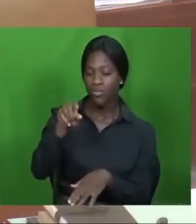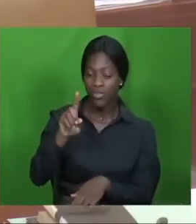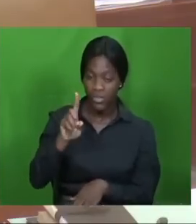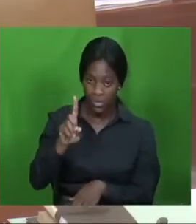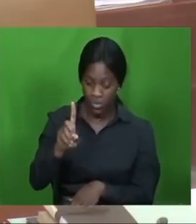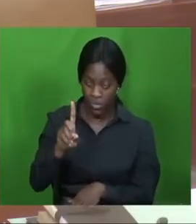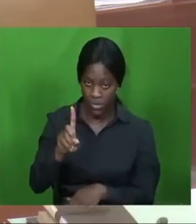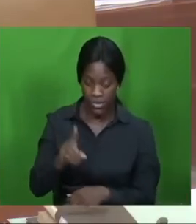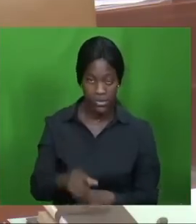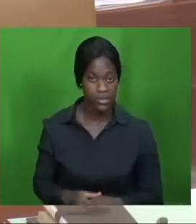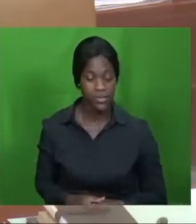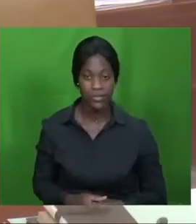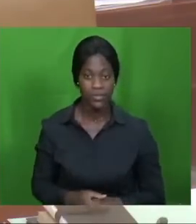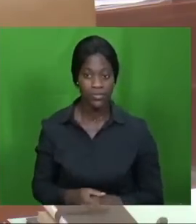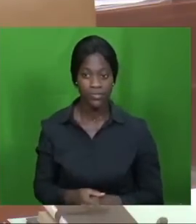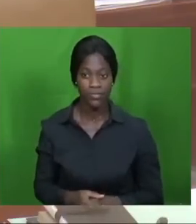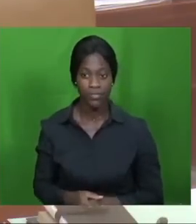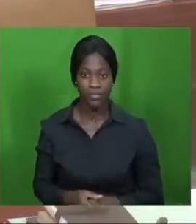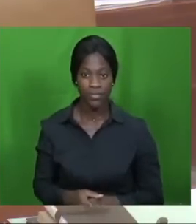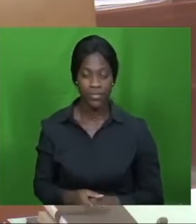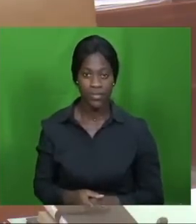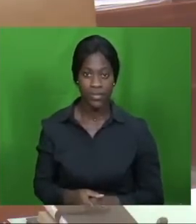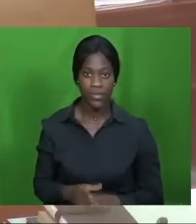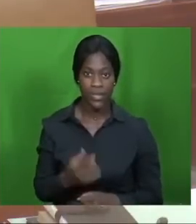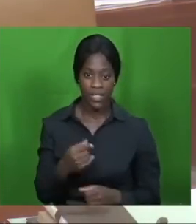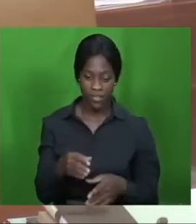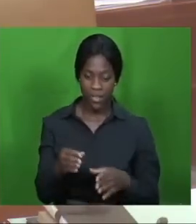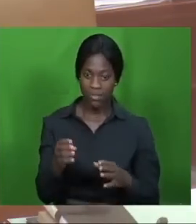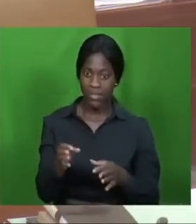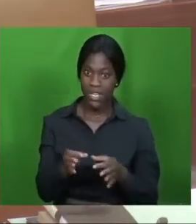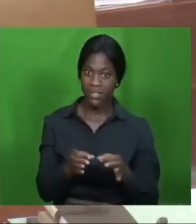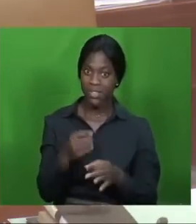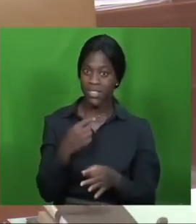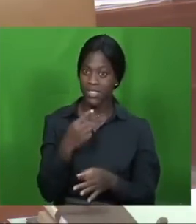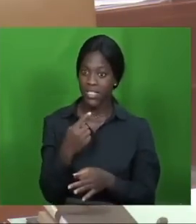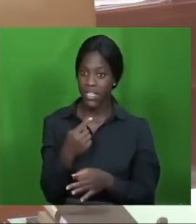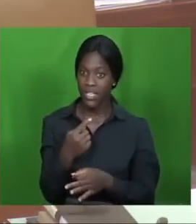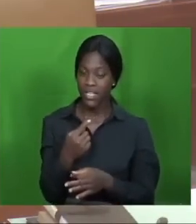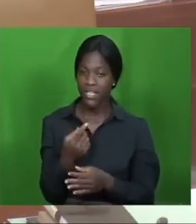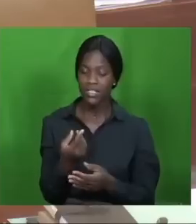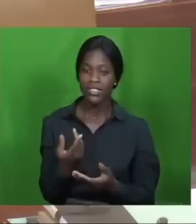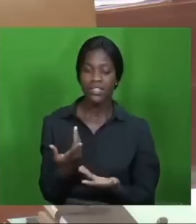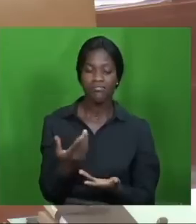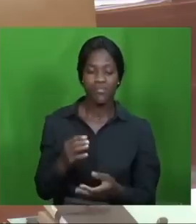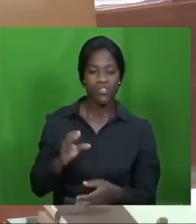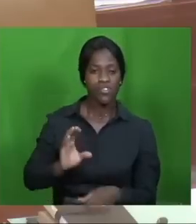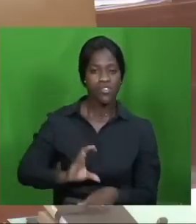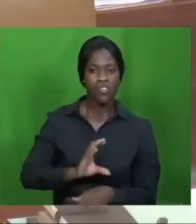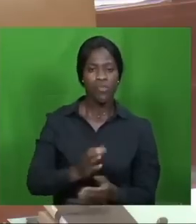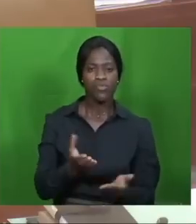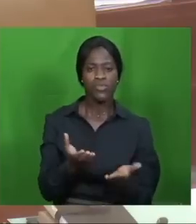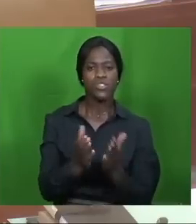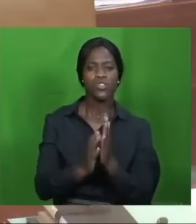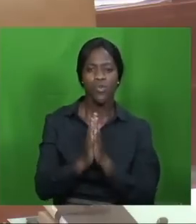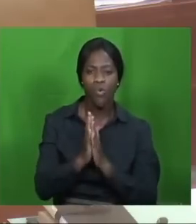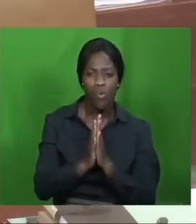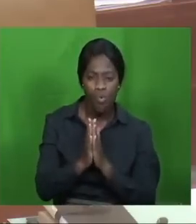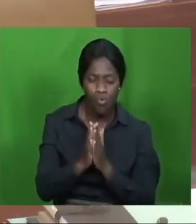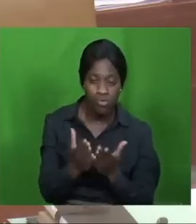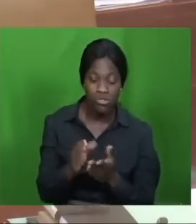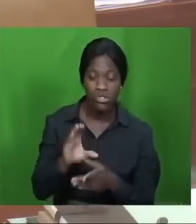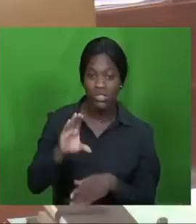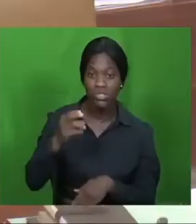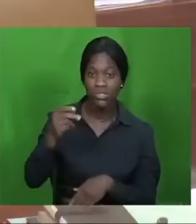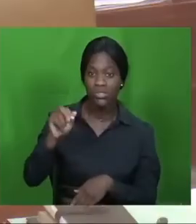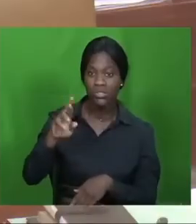to regions and districts. Then the body of it captures it that it is a wish of the Commission on Human Rights and Administrative Justice